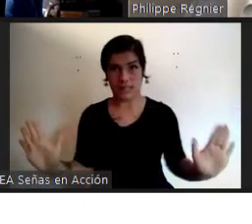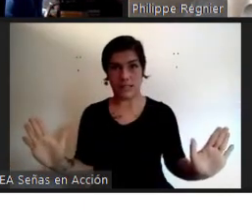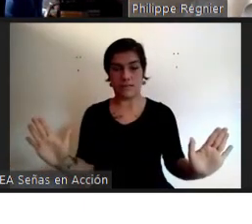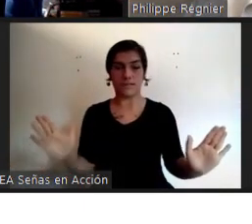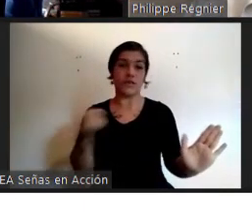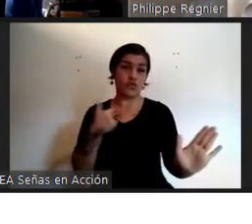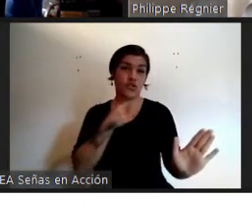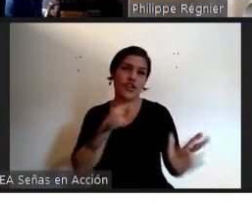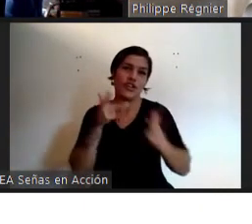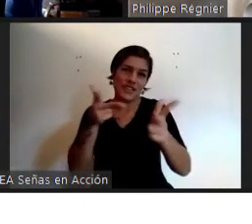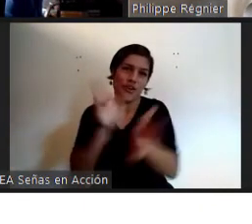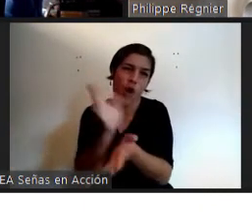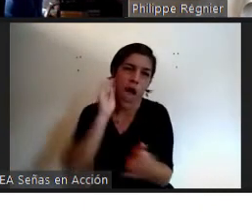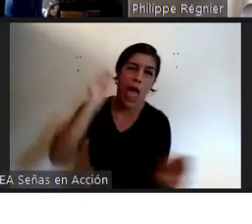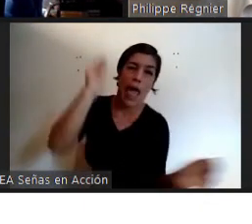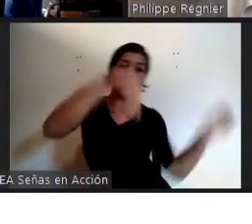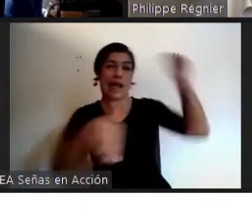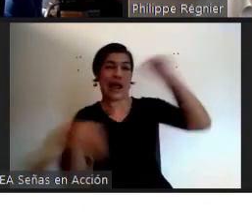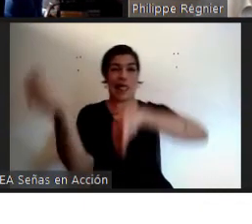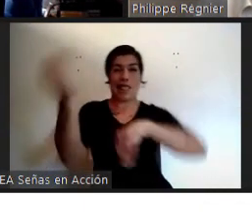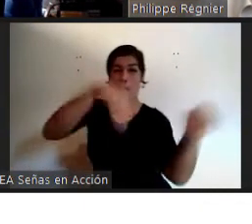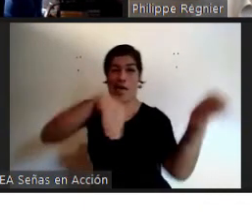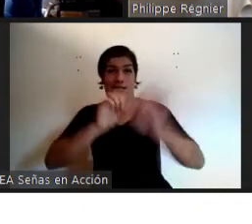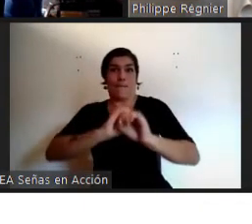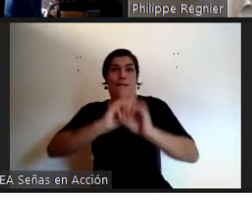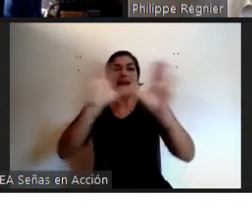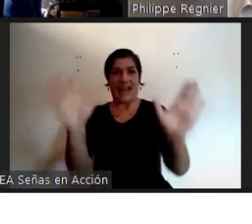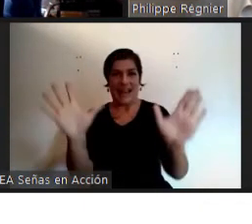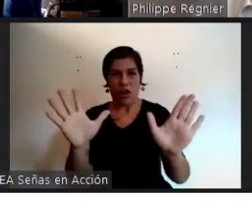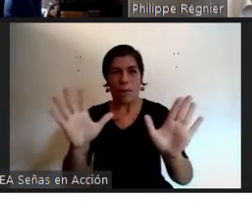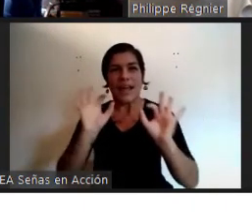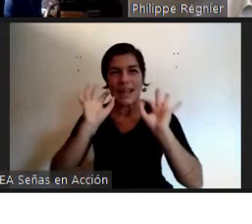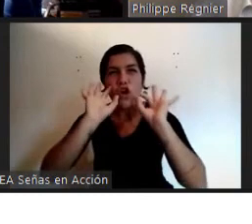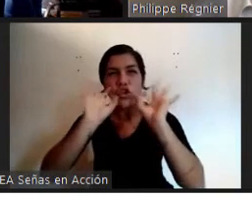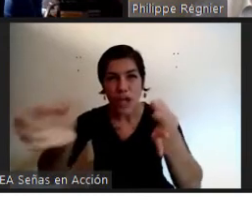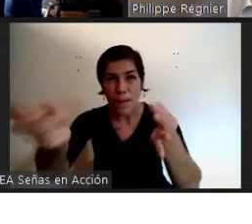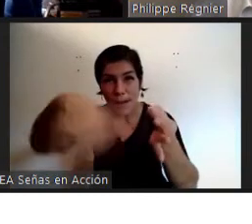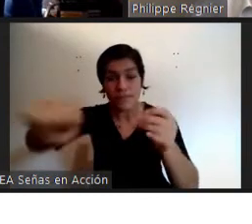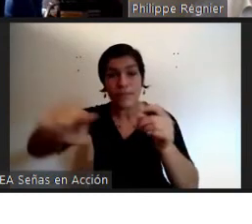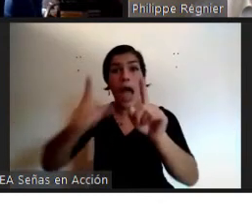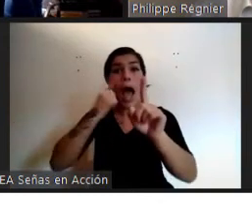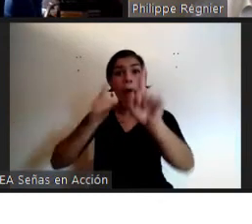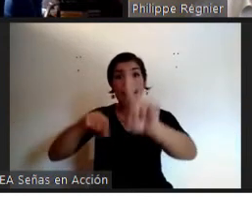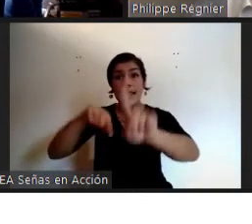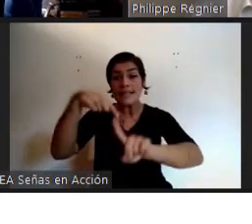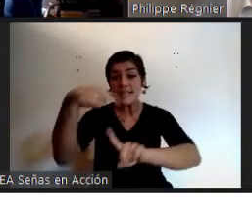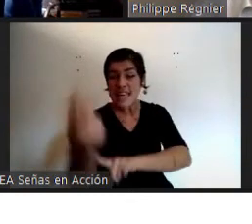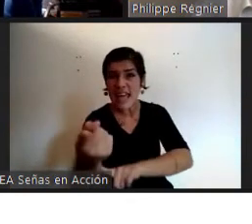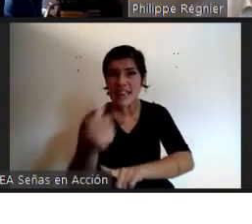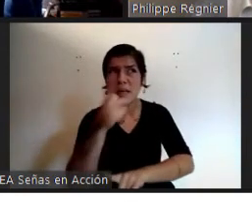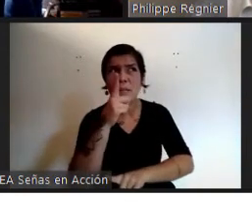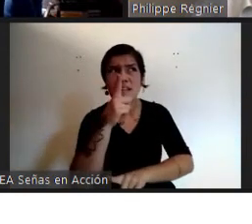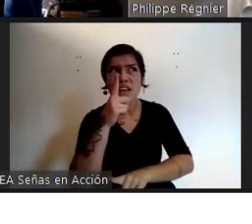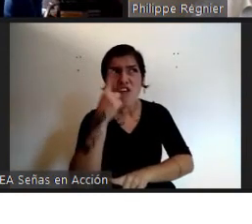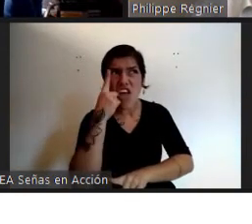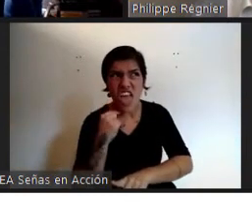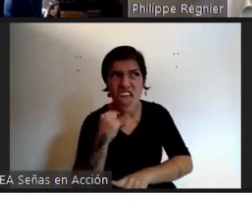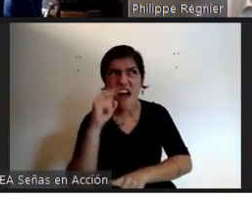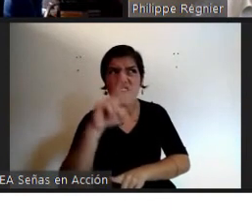summarize and to give some sort of mark in time to the construction of these narratives. And on the next day, February